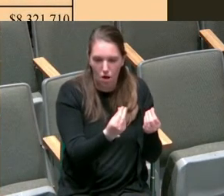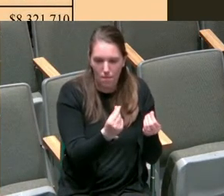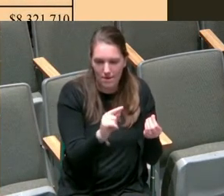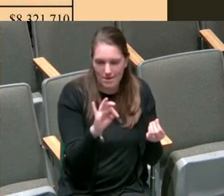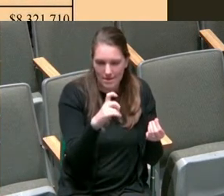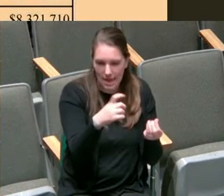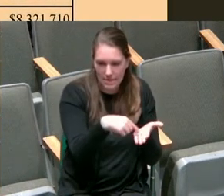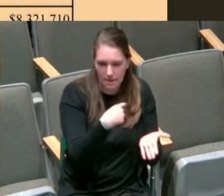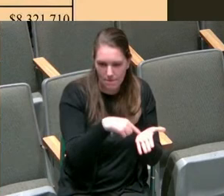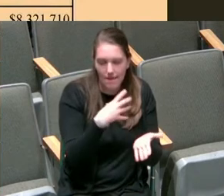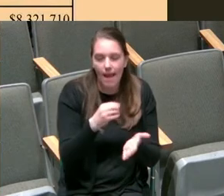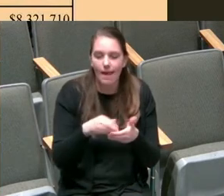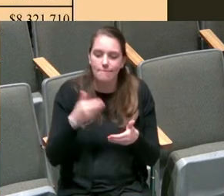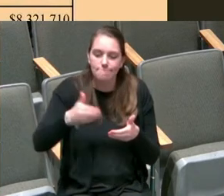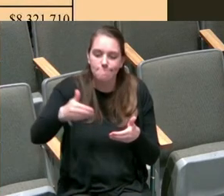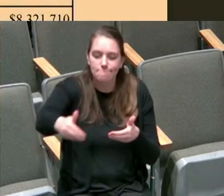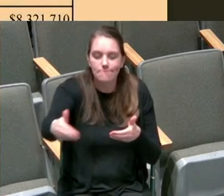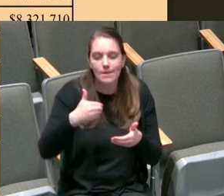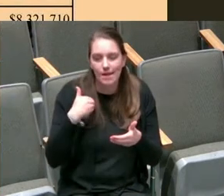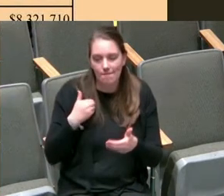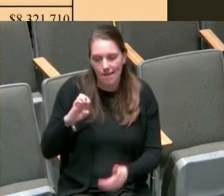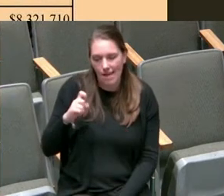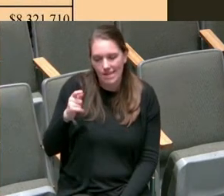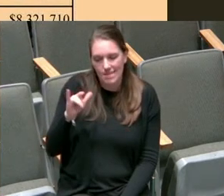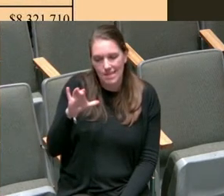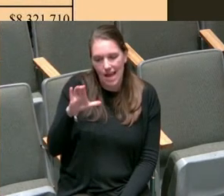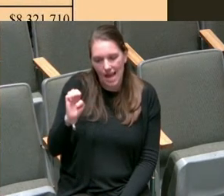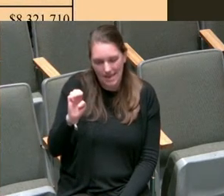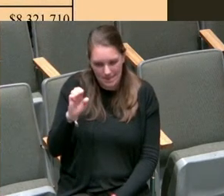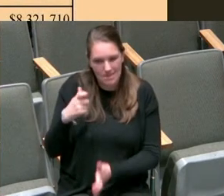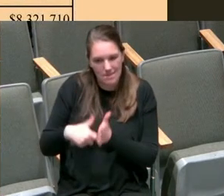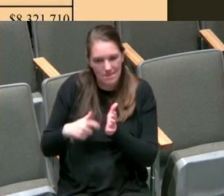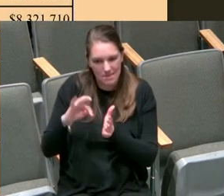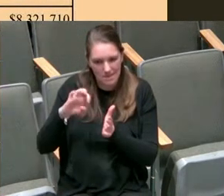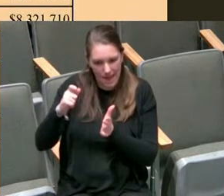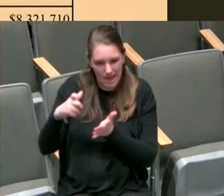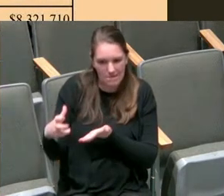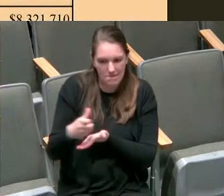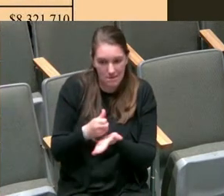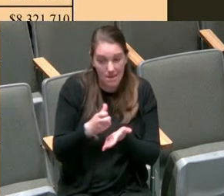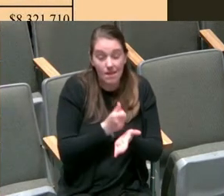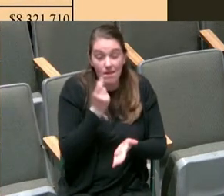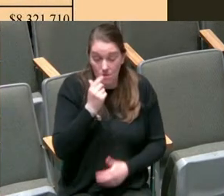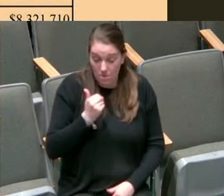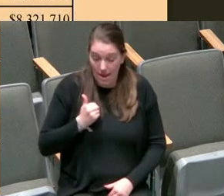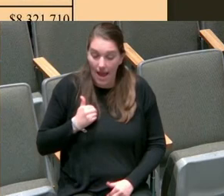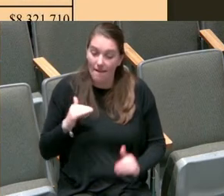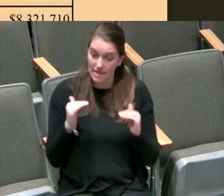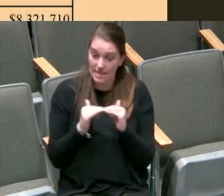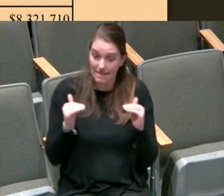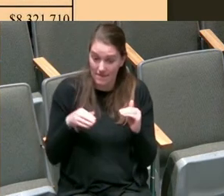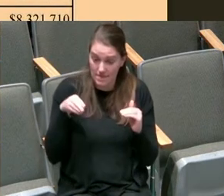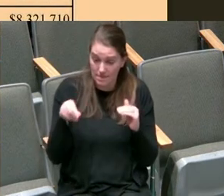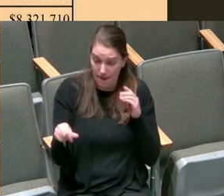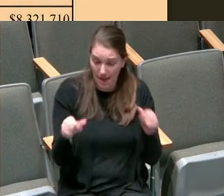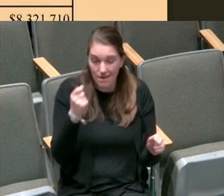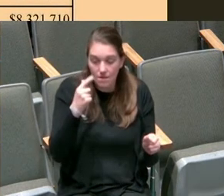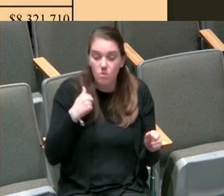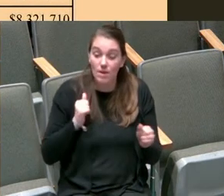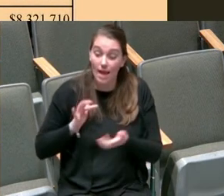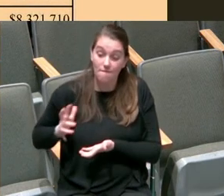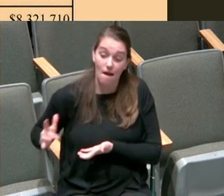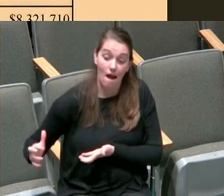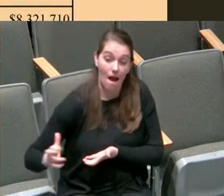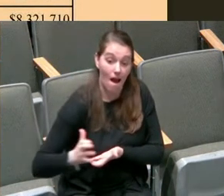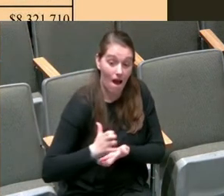intermittent payments of excise tax and we have an even spend so we get peaks of money